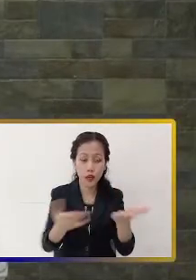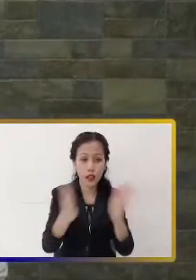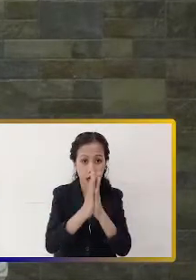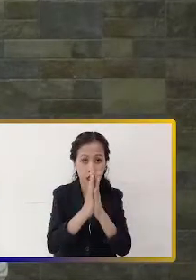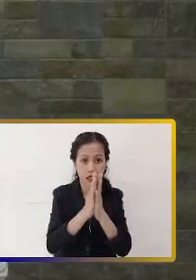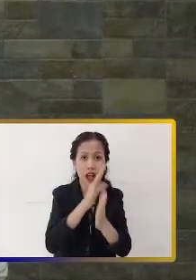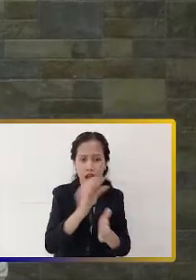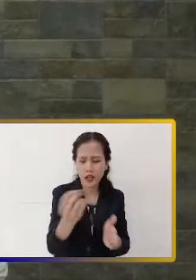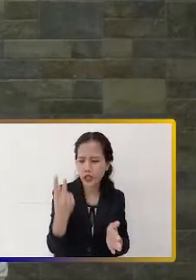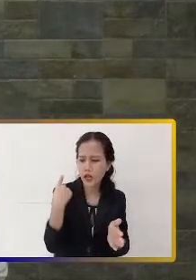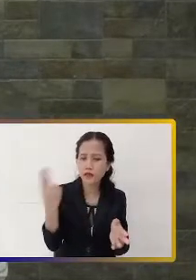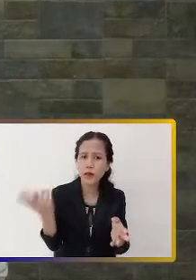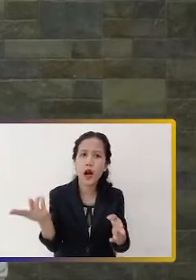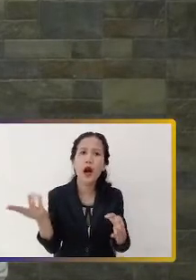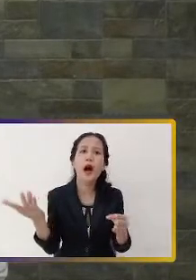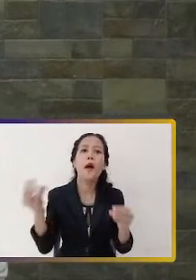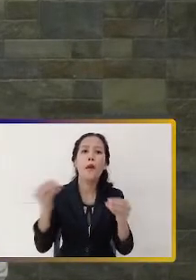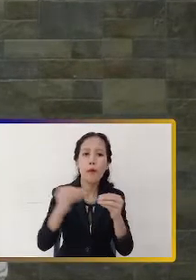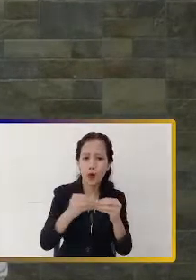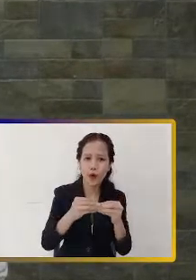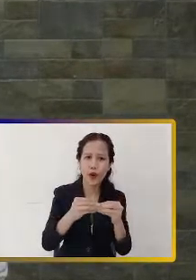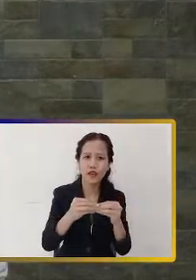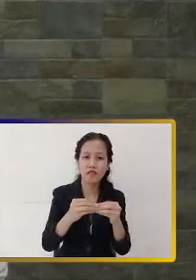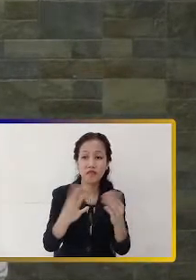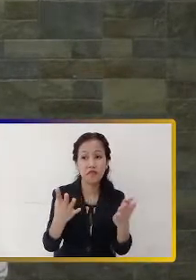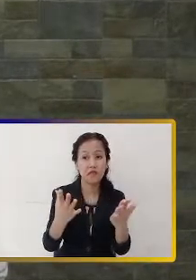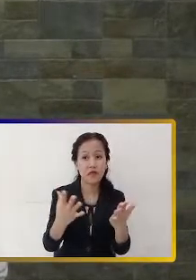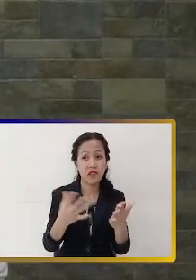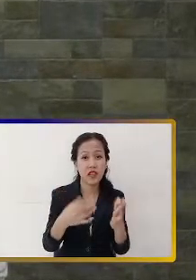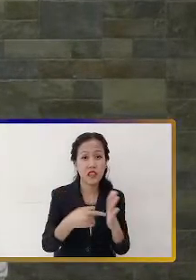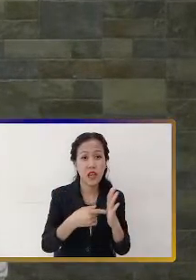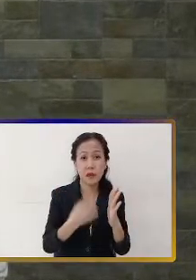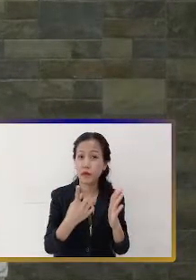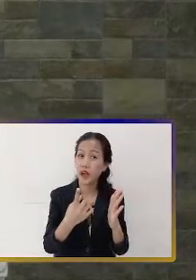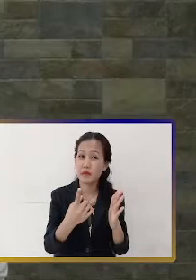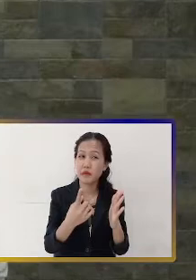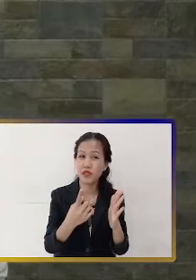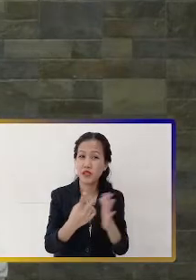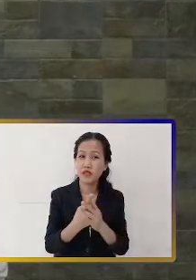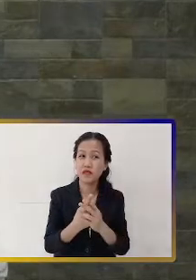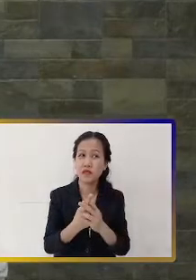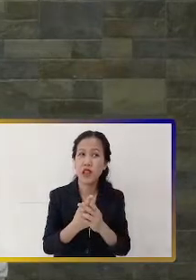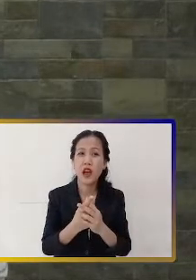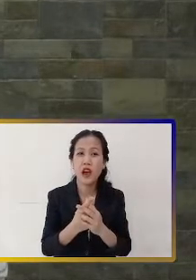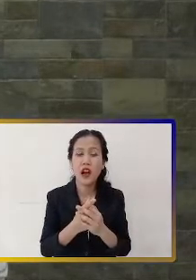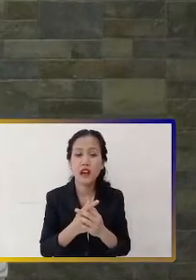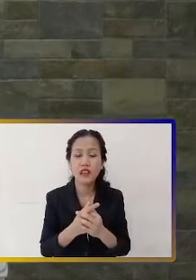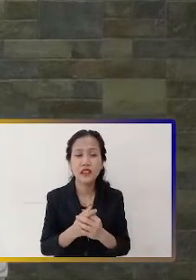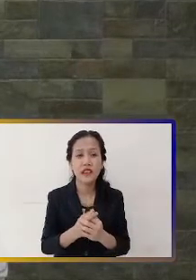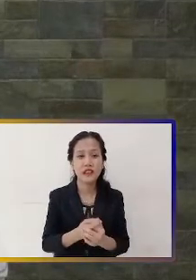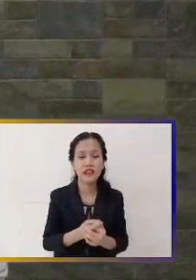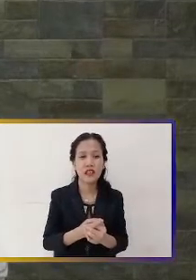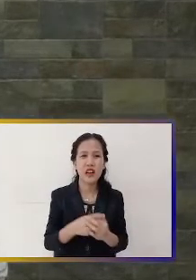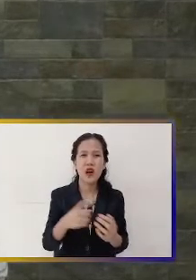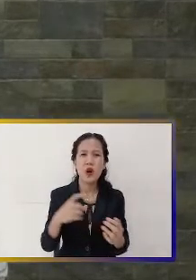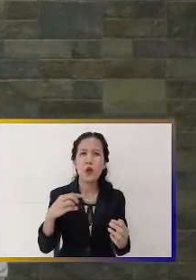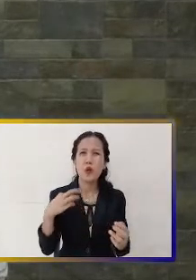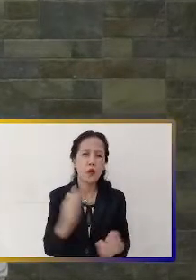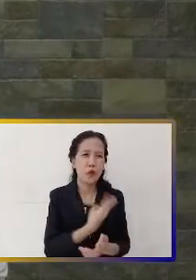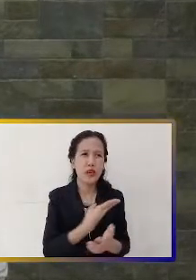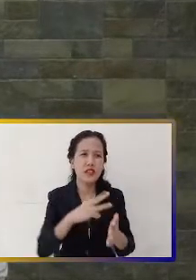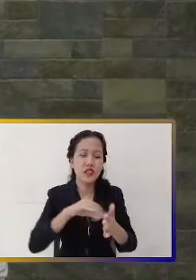Minsan nababaliktad, I promise you, nababaliktad. Ang gusto nating mangyari, makamta natin yung freebies, kapatid. Yun ang panalangin